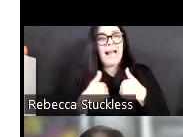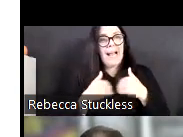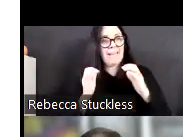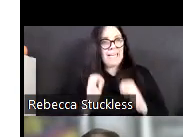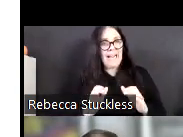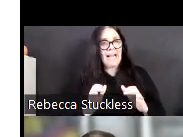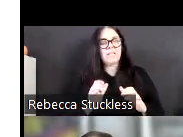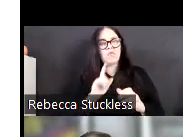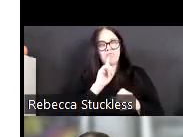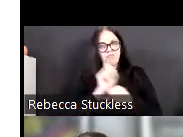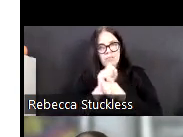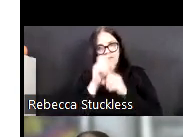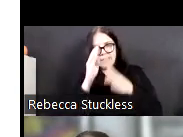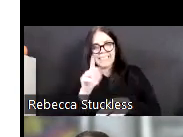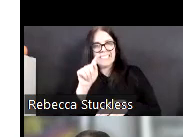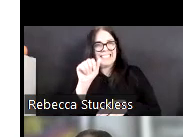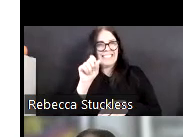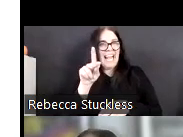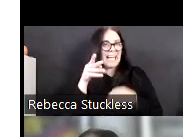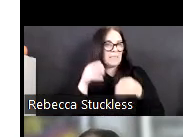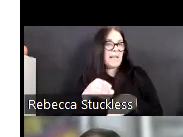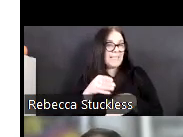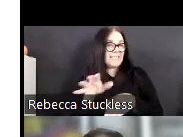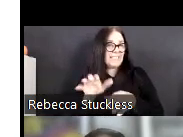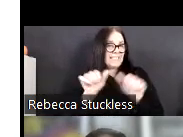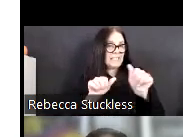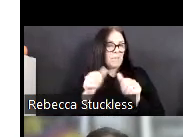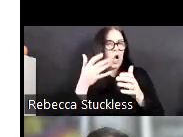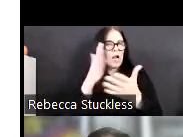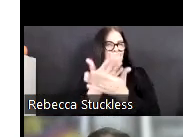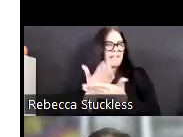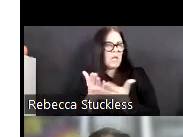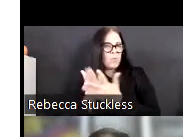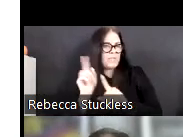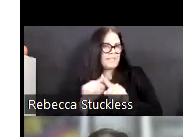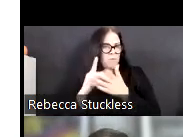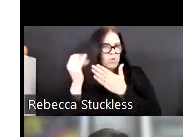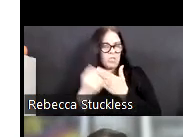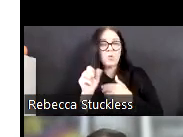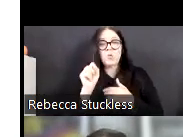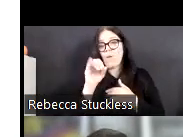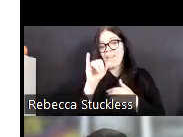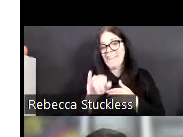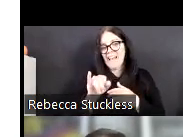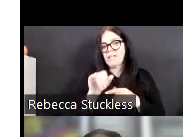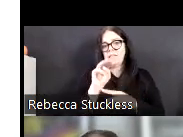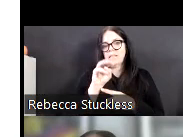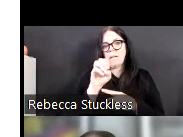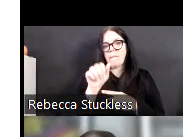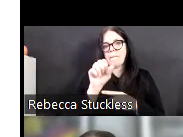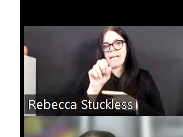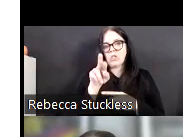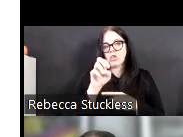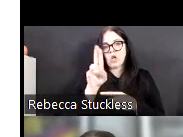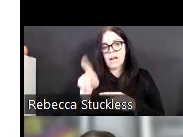task-based assessment that were already validated through different projects. So again, that's Measure Up through Skill Plan, and they